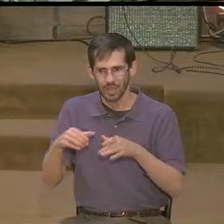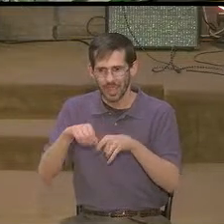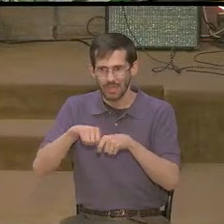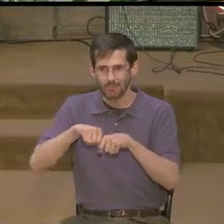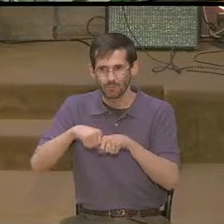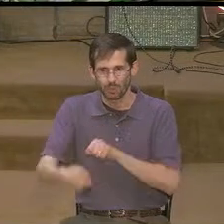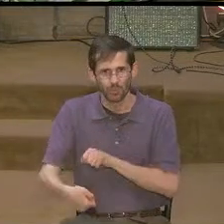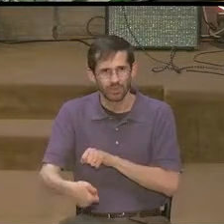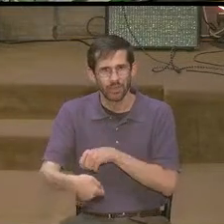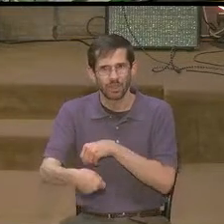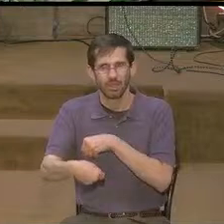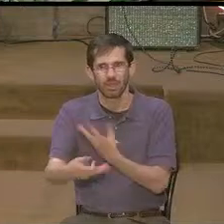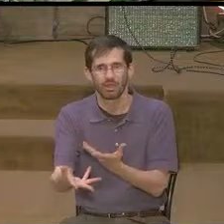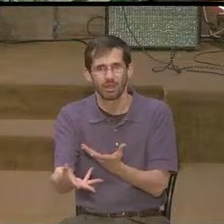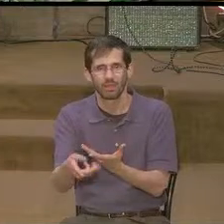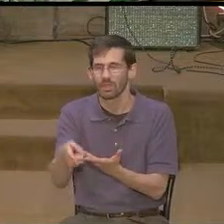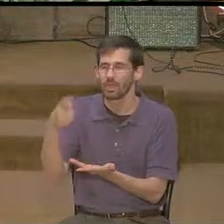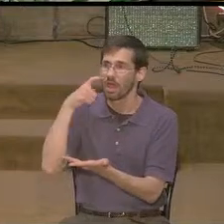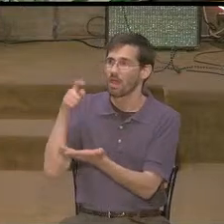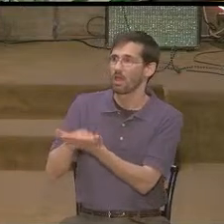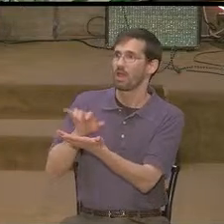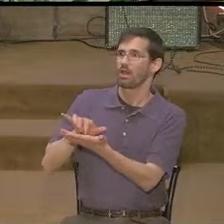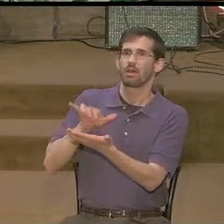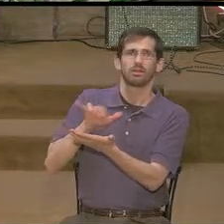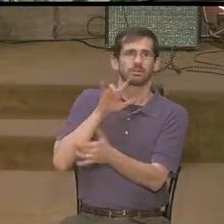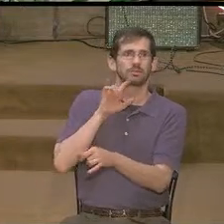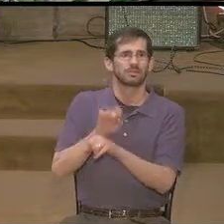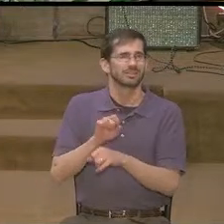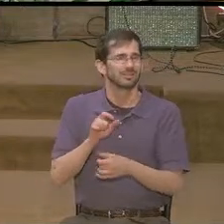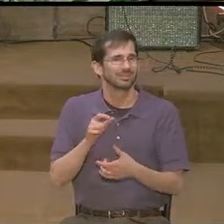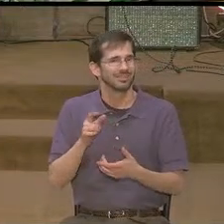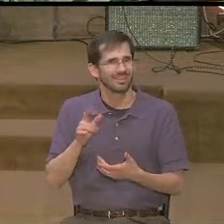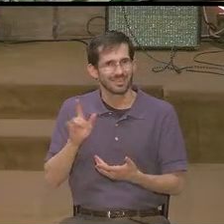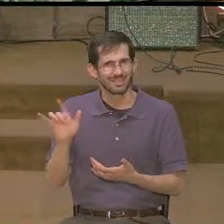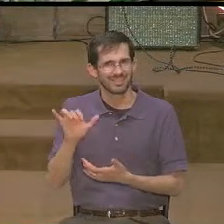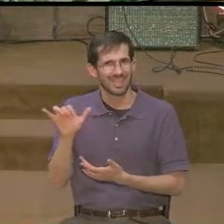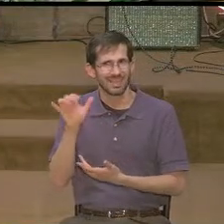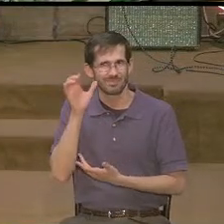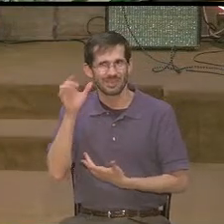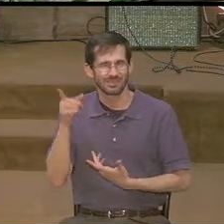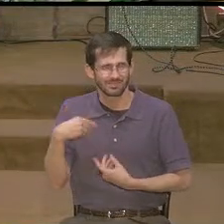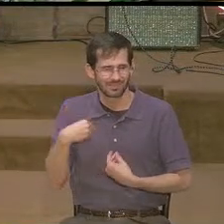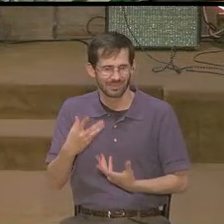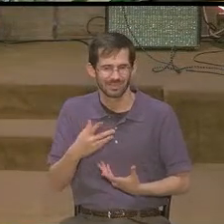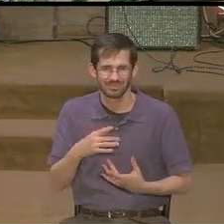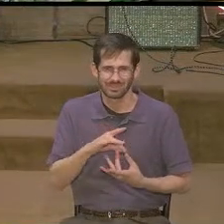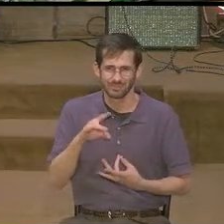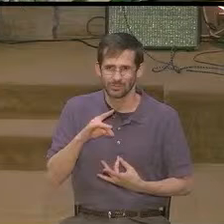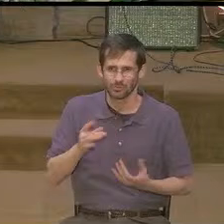spiritual boost, if you will, a spiritual strengthening, if you will. God help me.